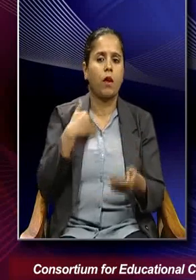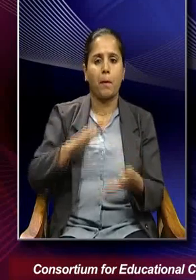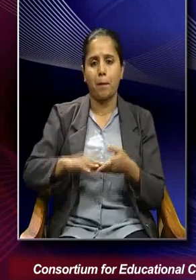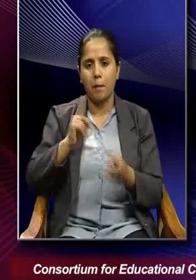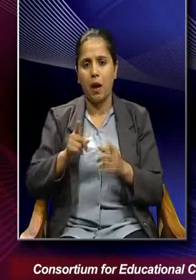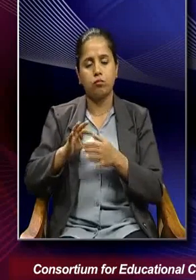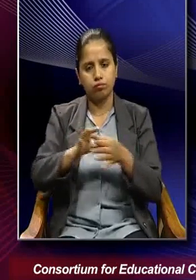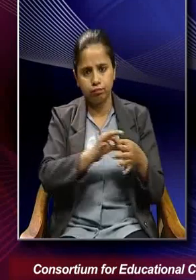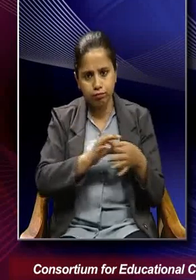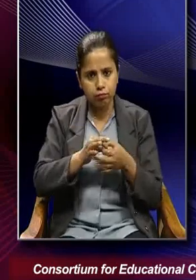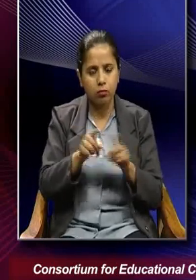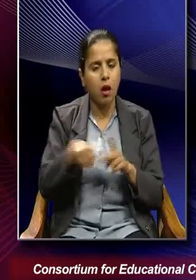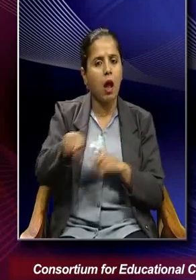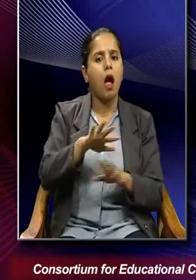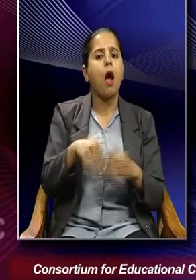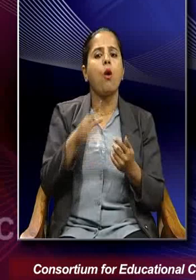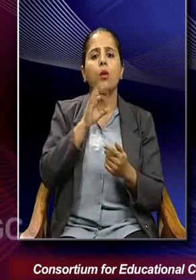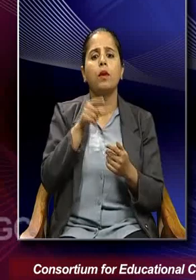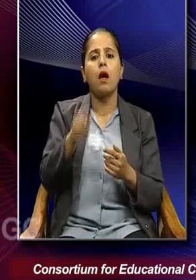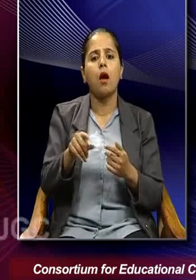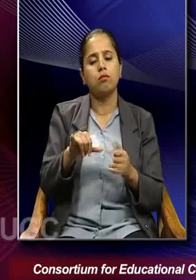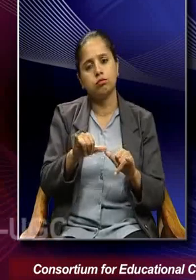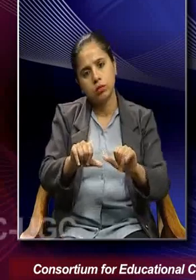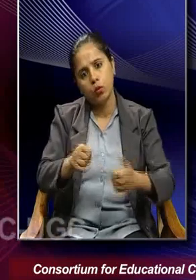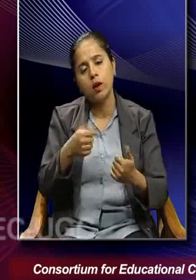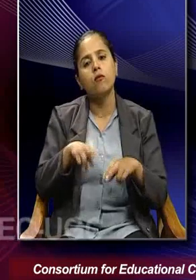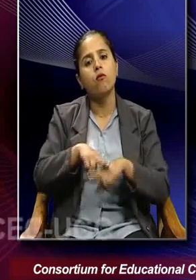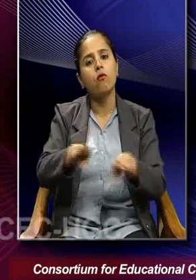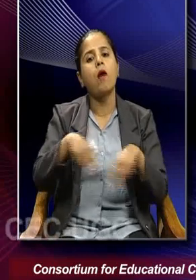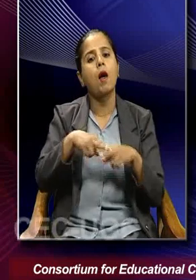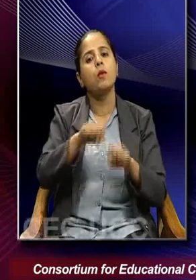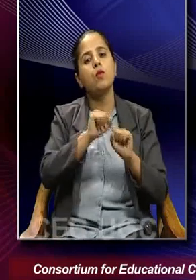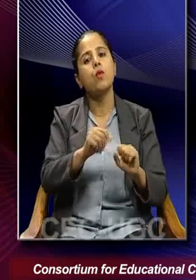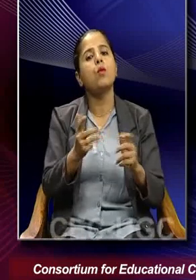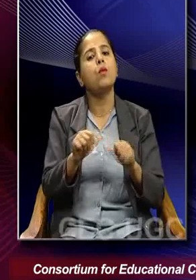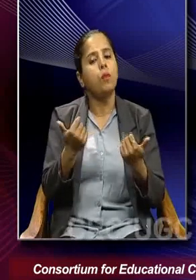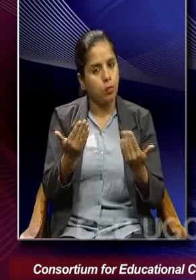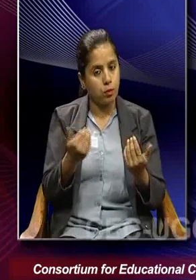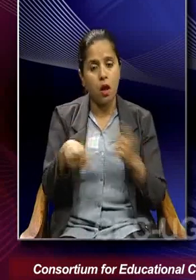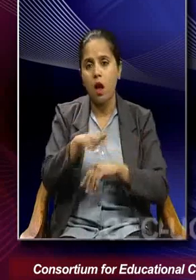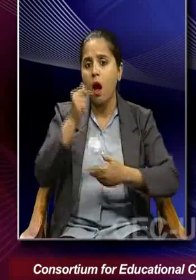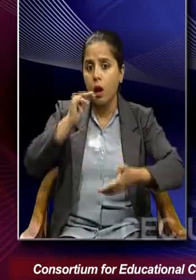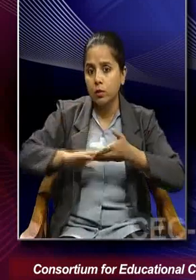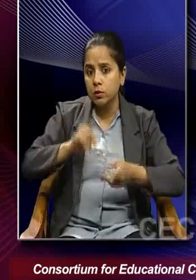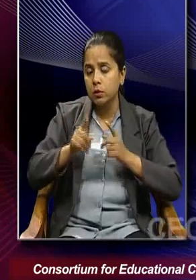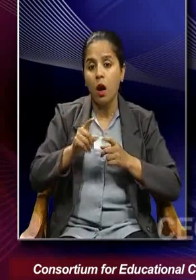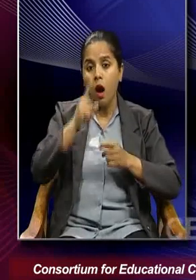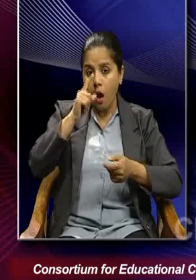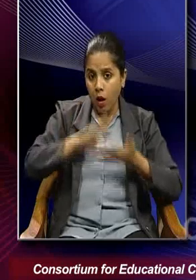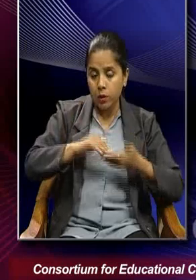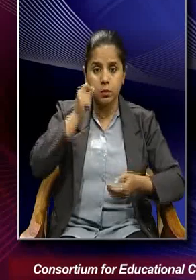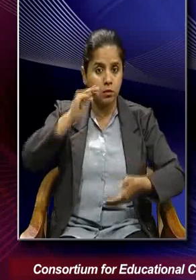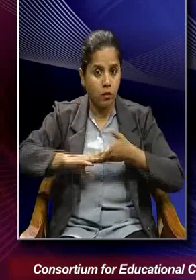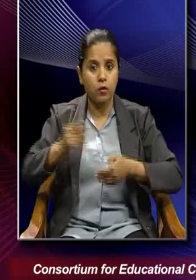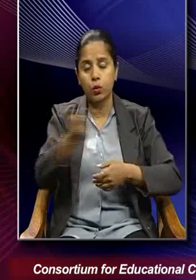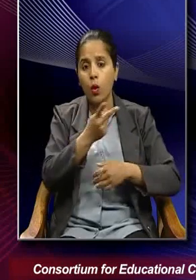relationships, how they are in a way central to the family, and how husband and wife, both of them,